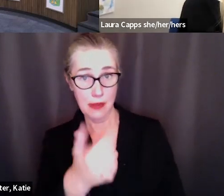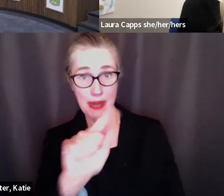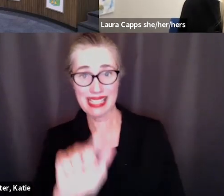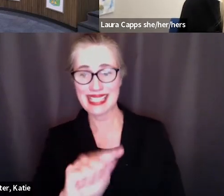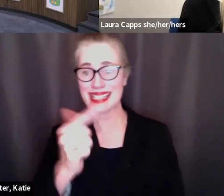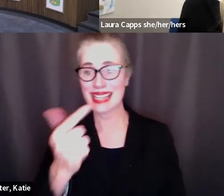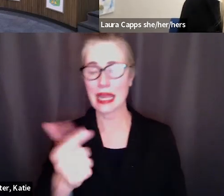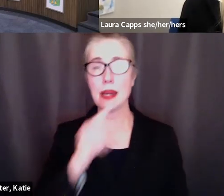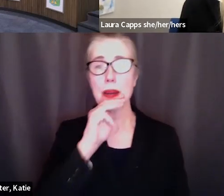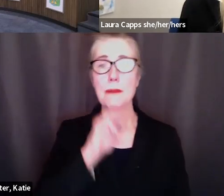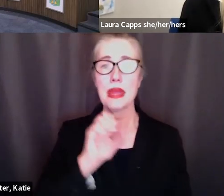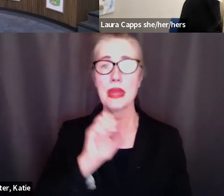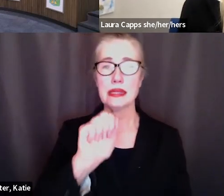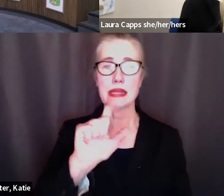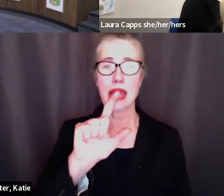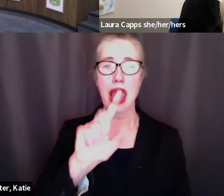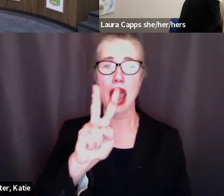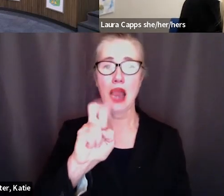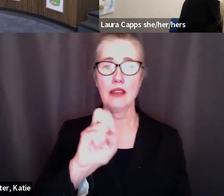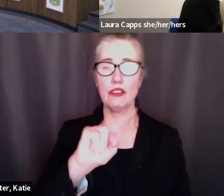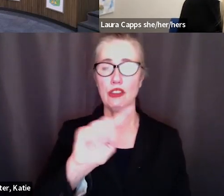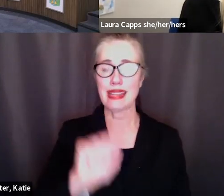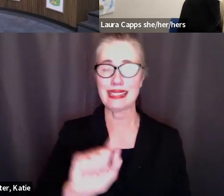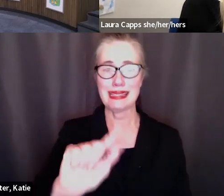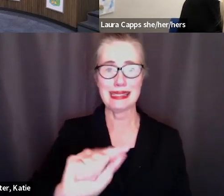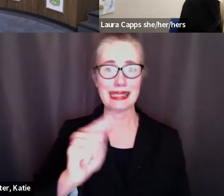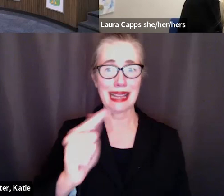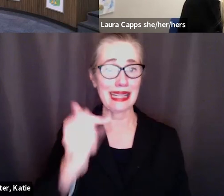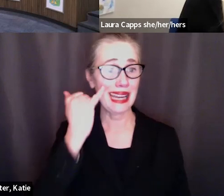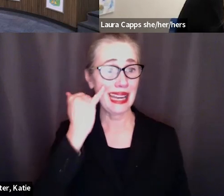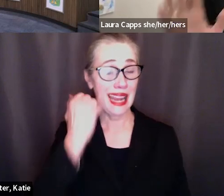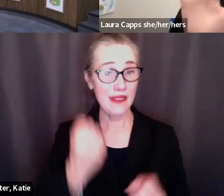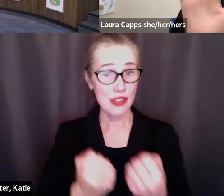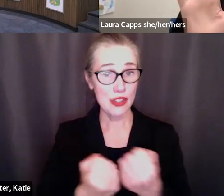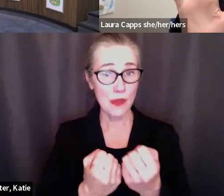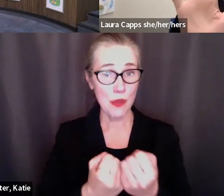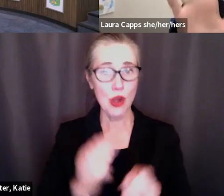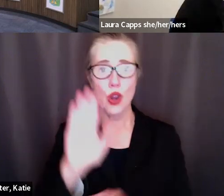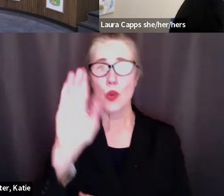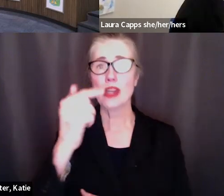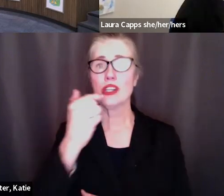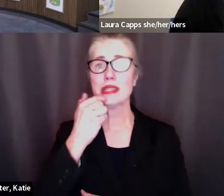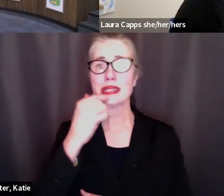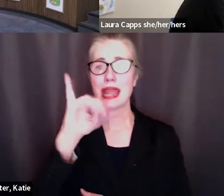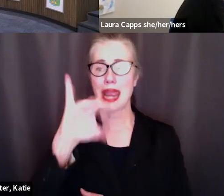second all in favor please signify by raising your hand and saying aye